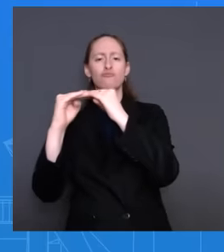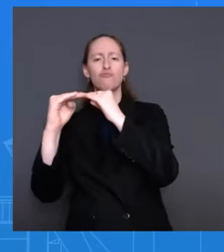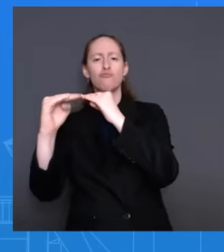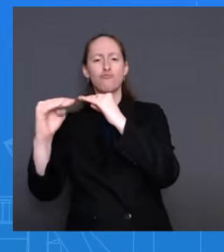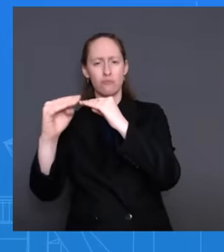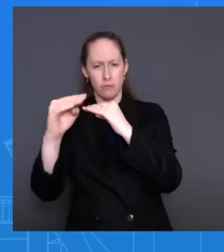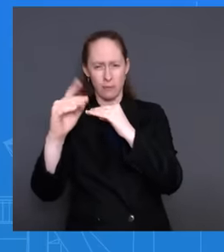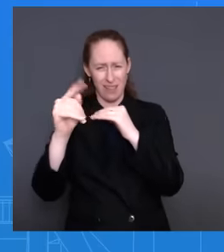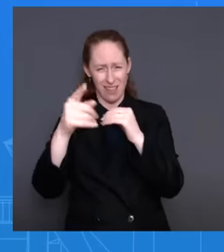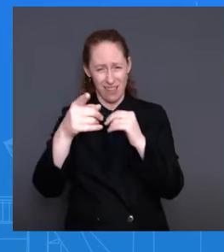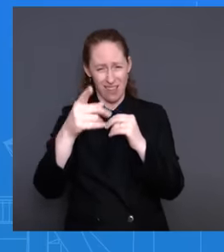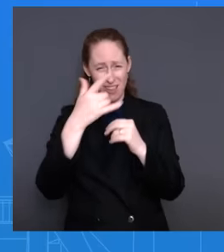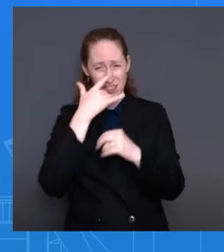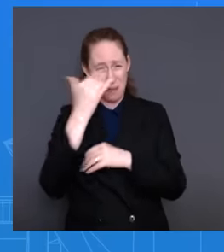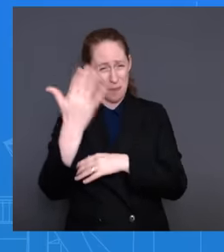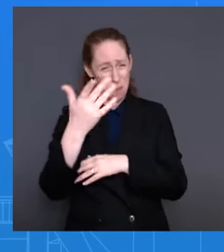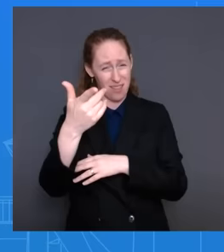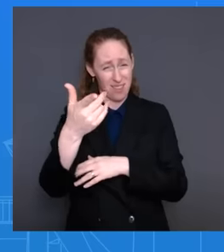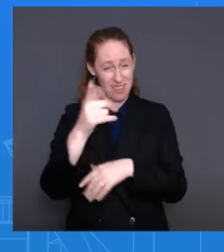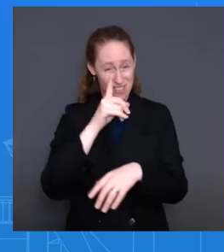uncertain and unexpected